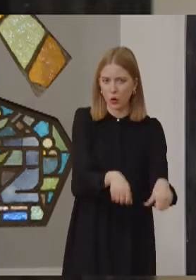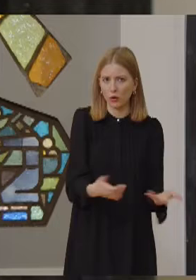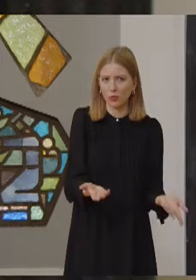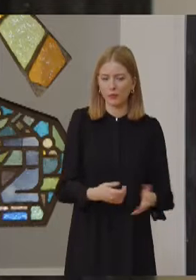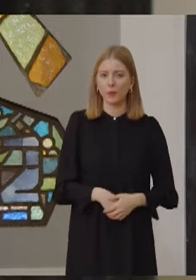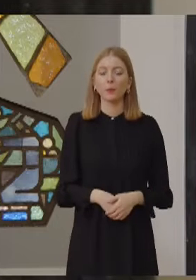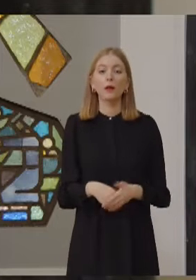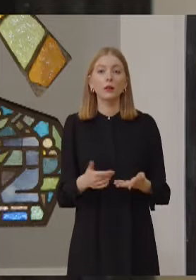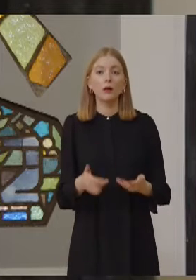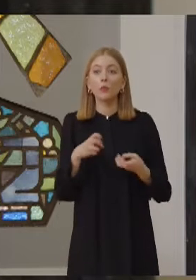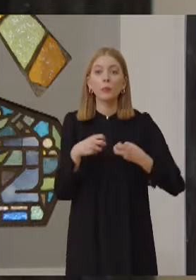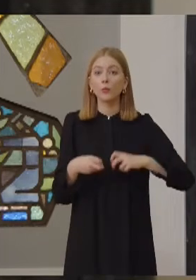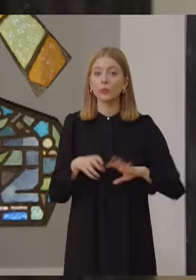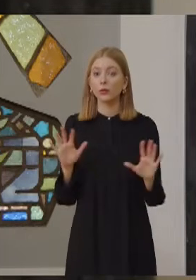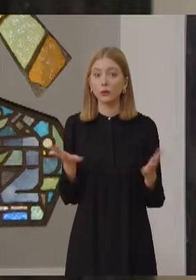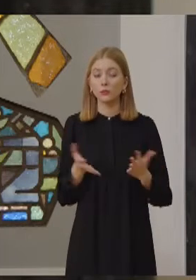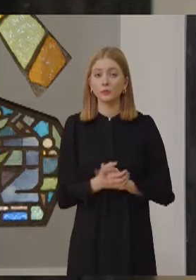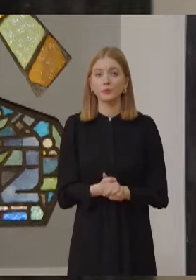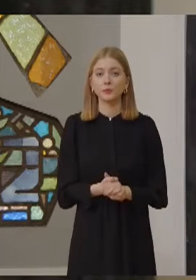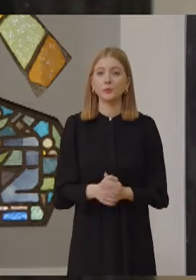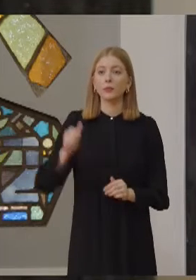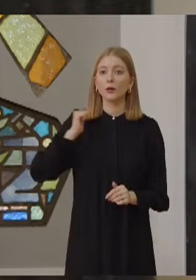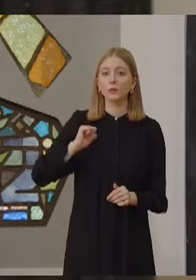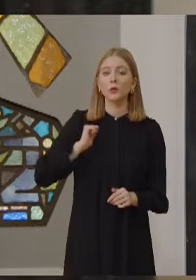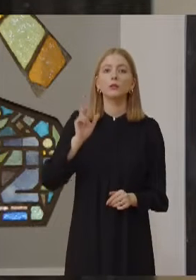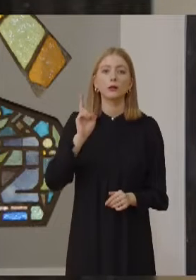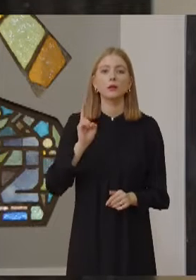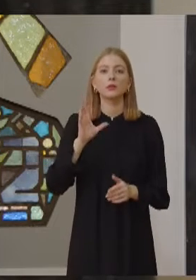agents, who do not work for the benefit of the country, but